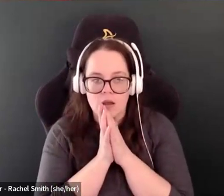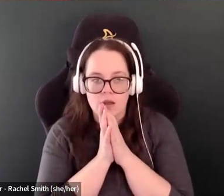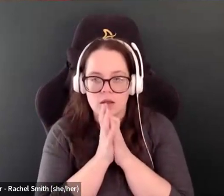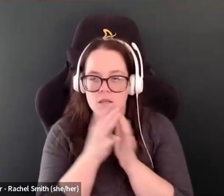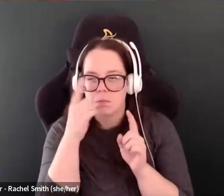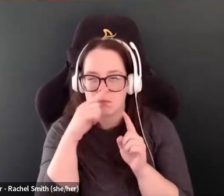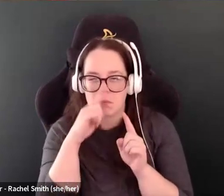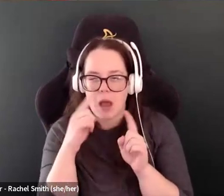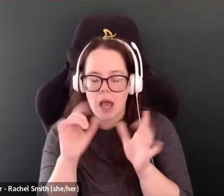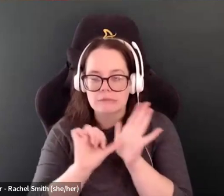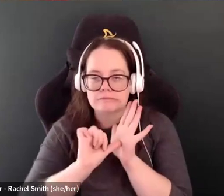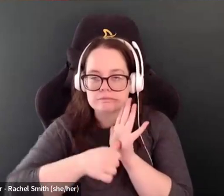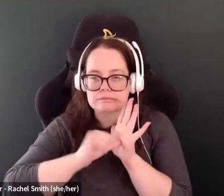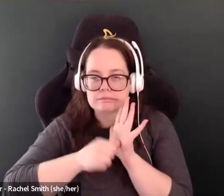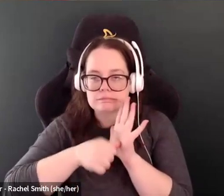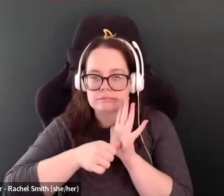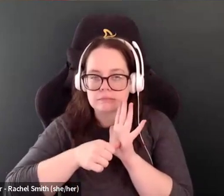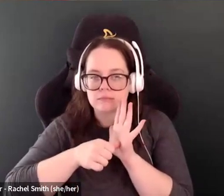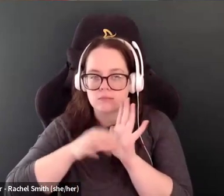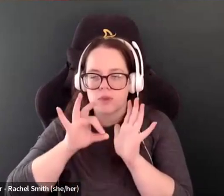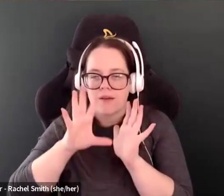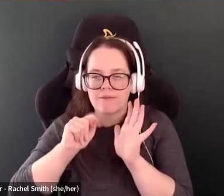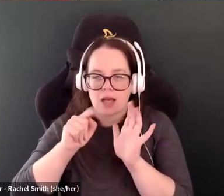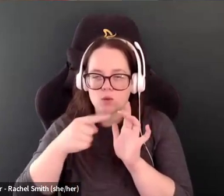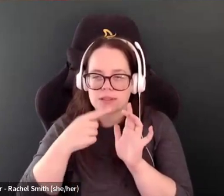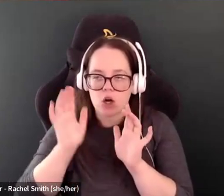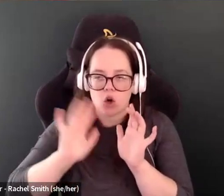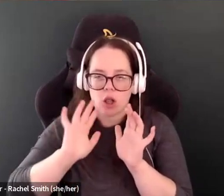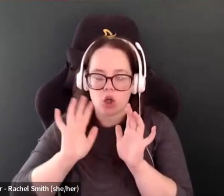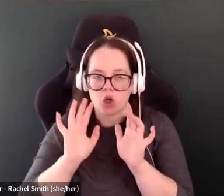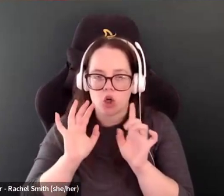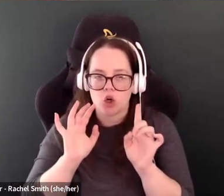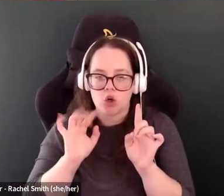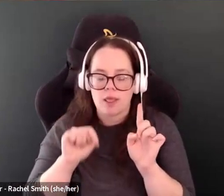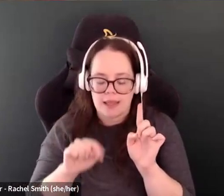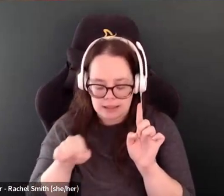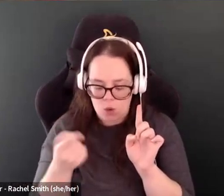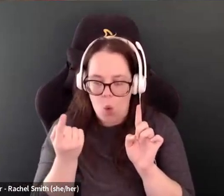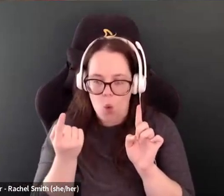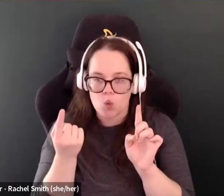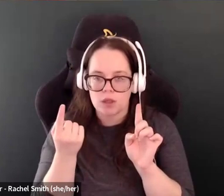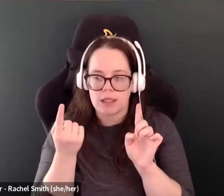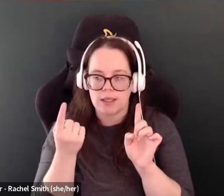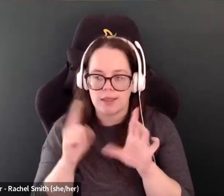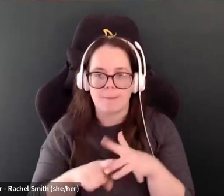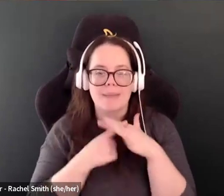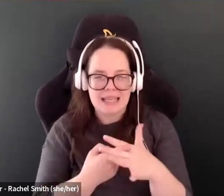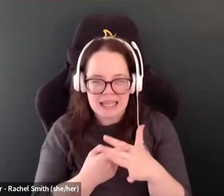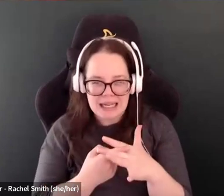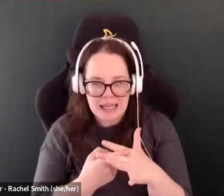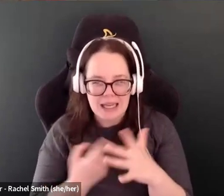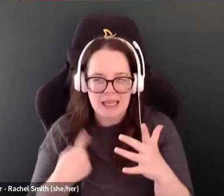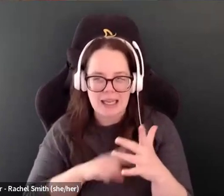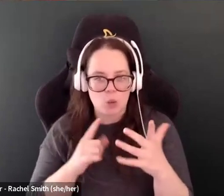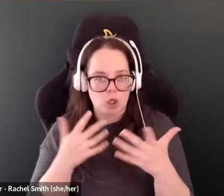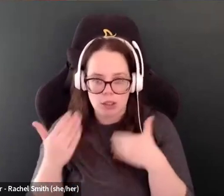reiterate the fact that you said earlier, this is kind of, this is only the beginning and that we're ramping